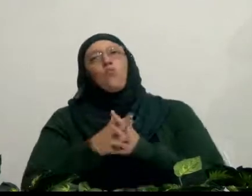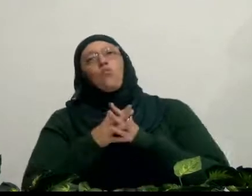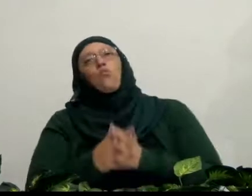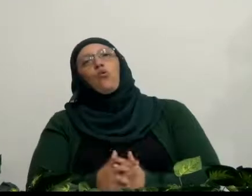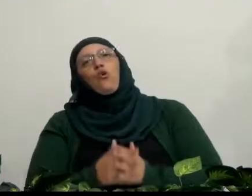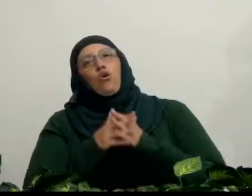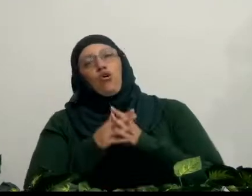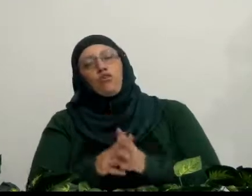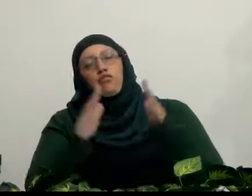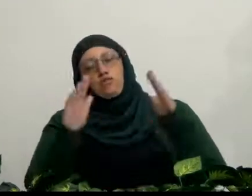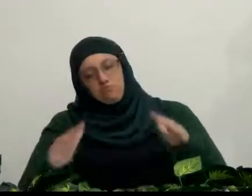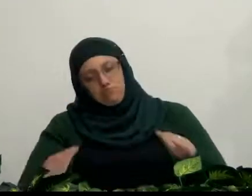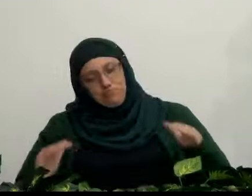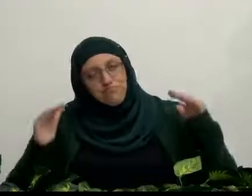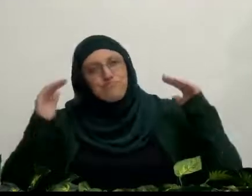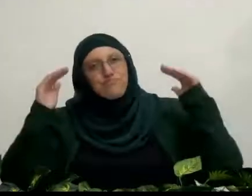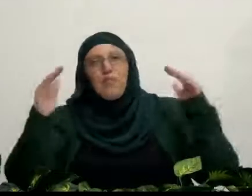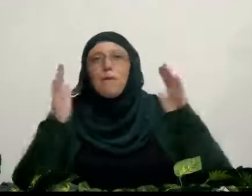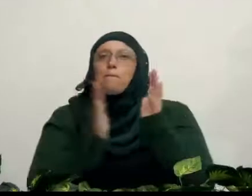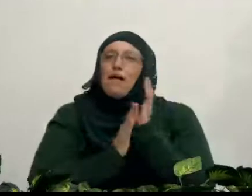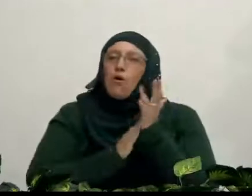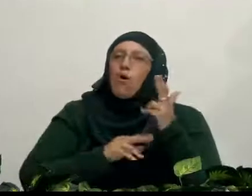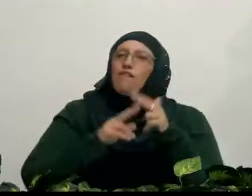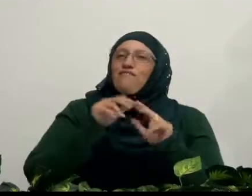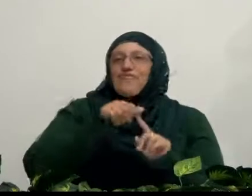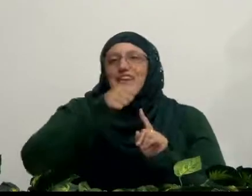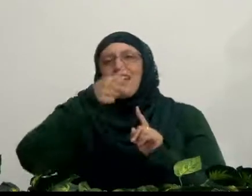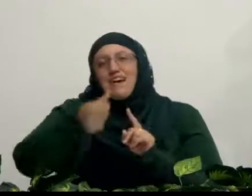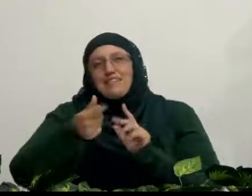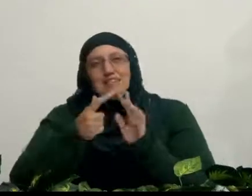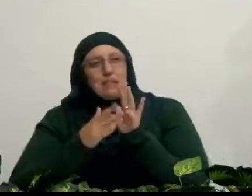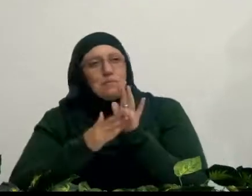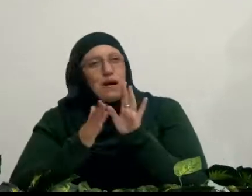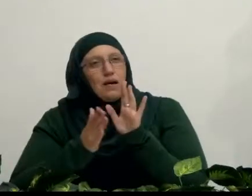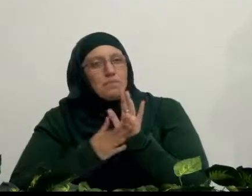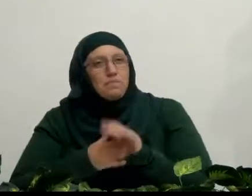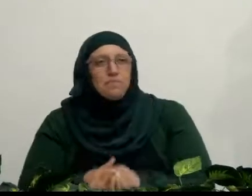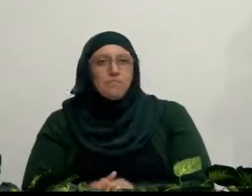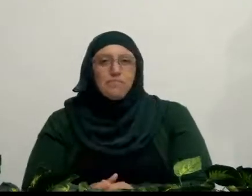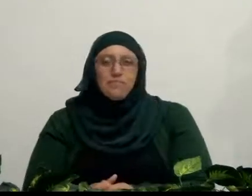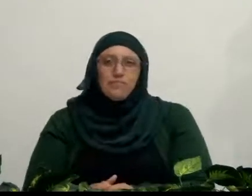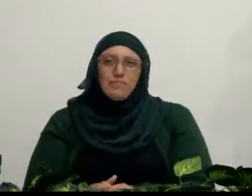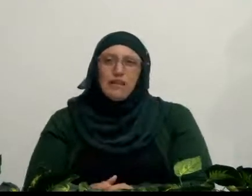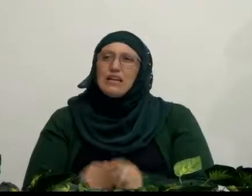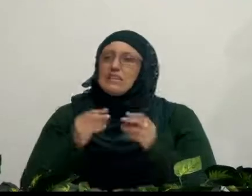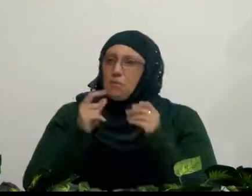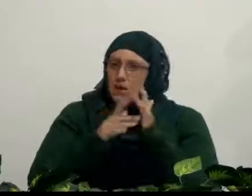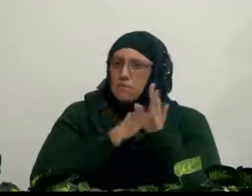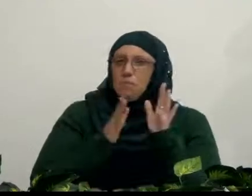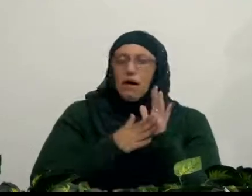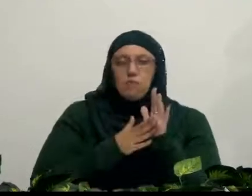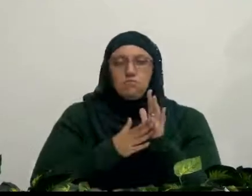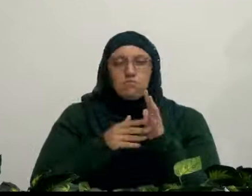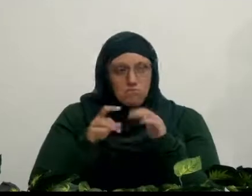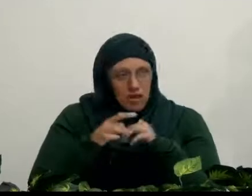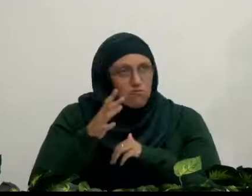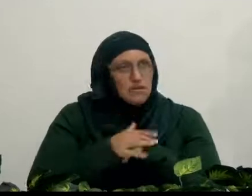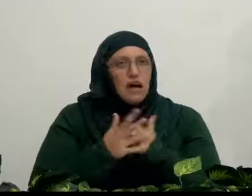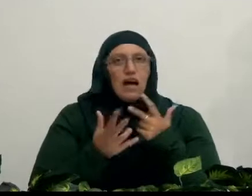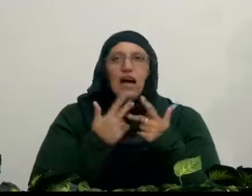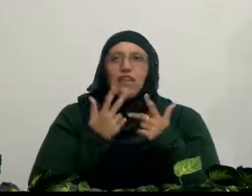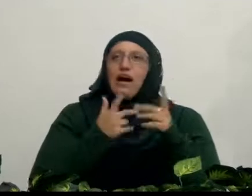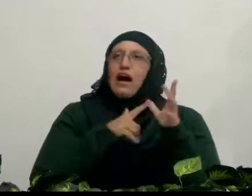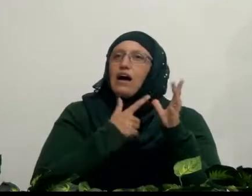mother of the next Imam. Imams of Ahlul Bayt often were forced to marry other ladies as well. Some were Arab. Some were the daughter of